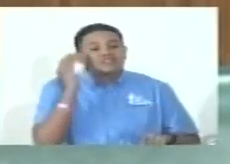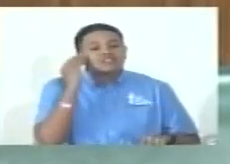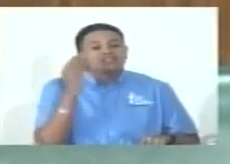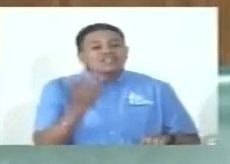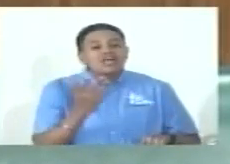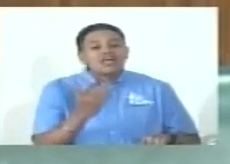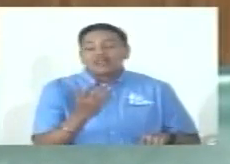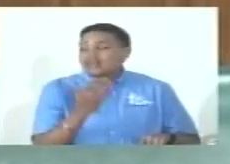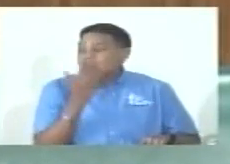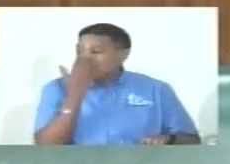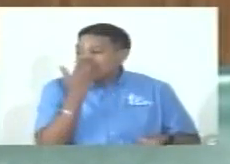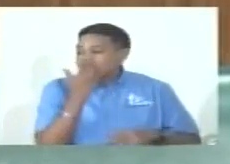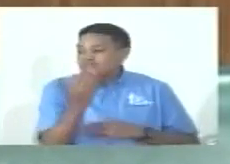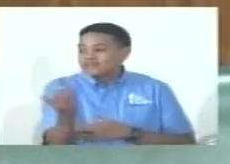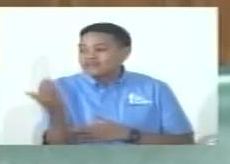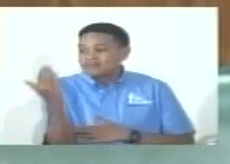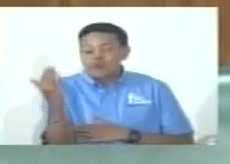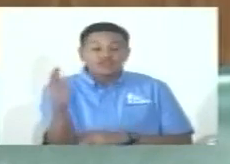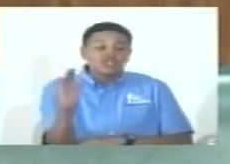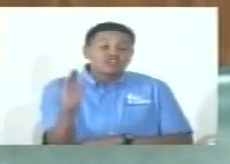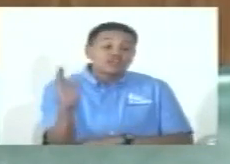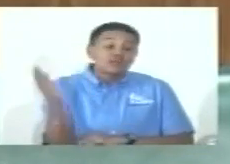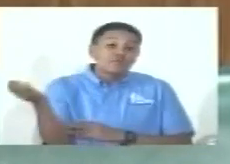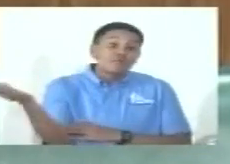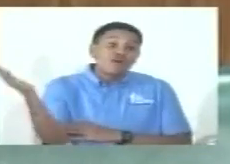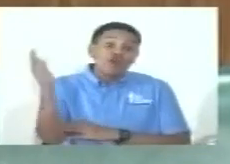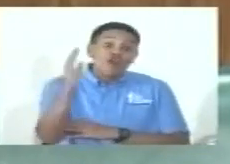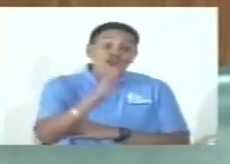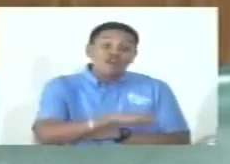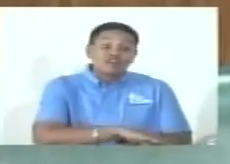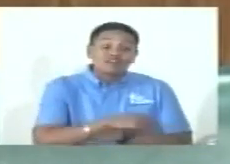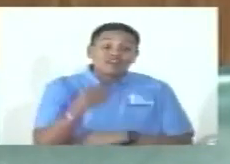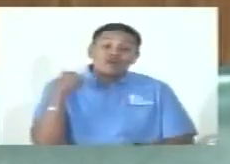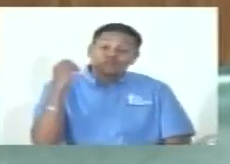to evening, the PNP was losing.